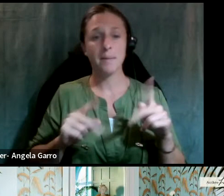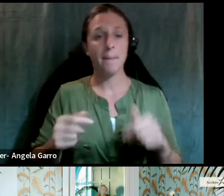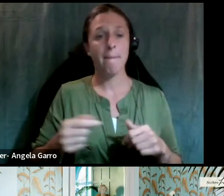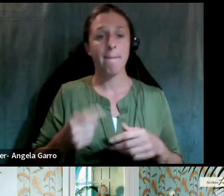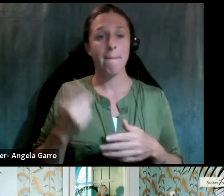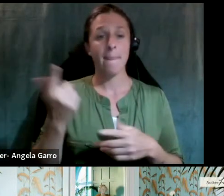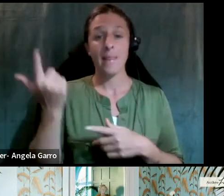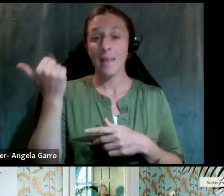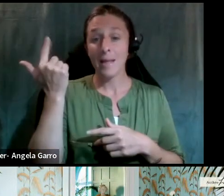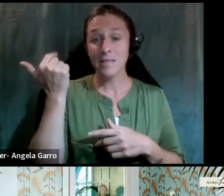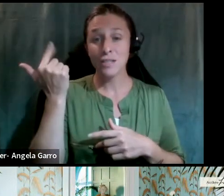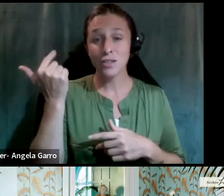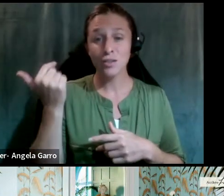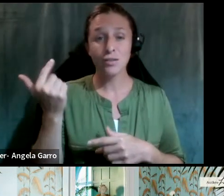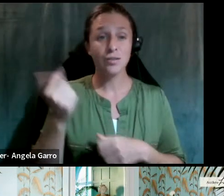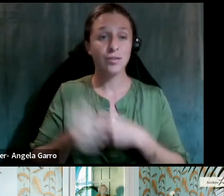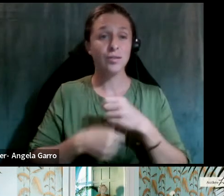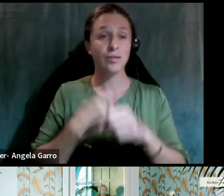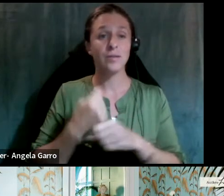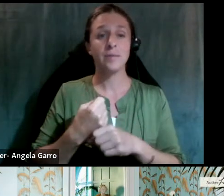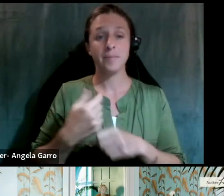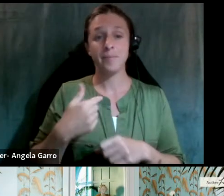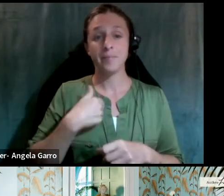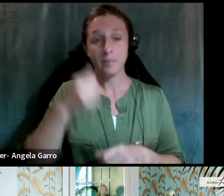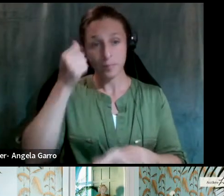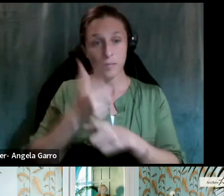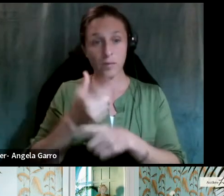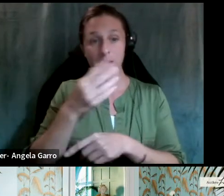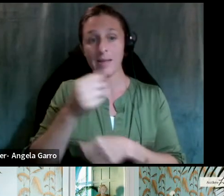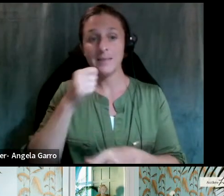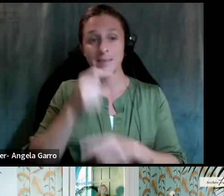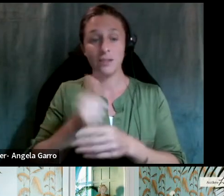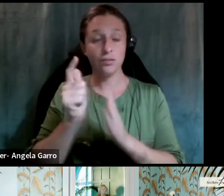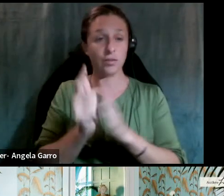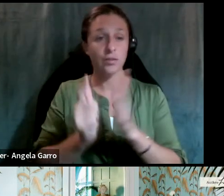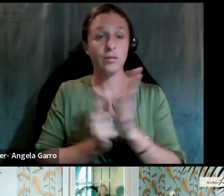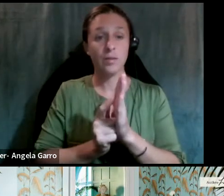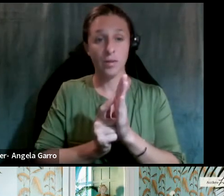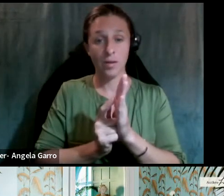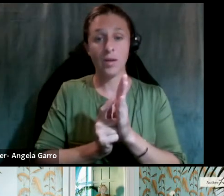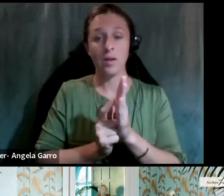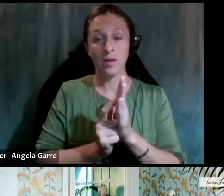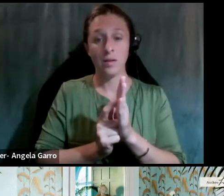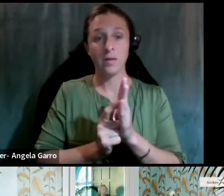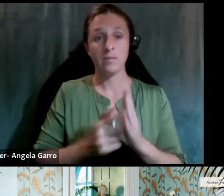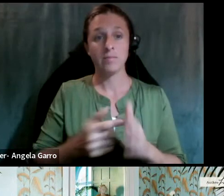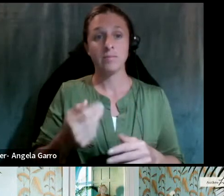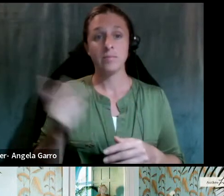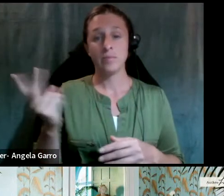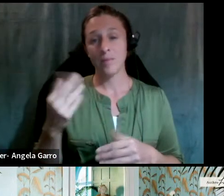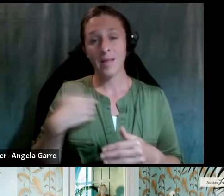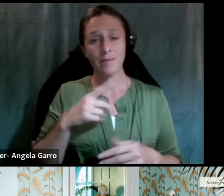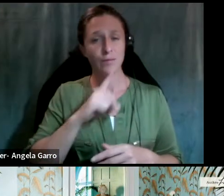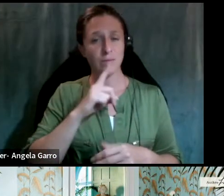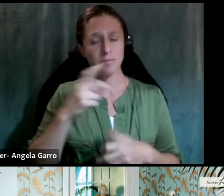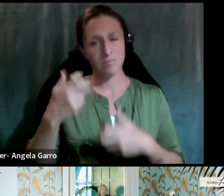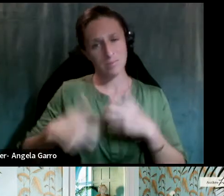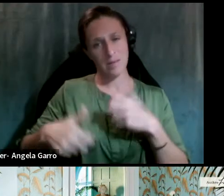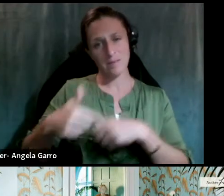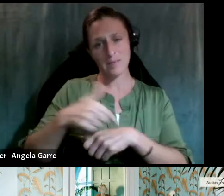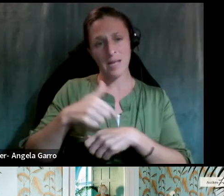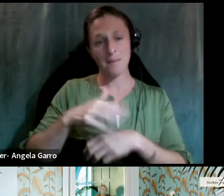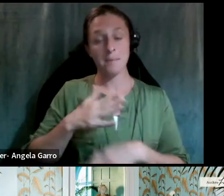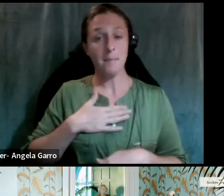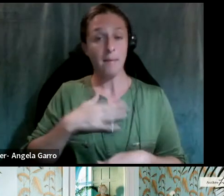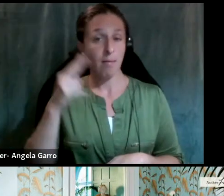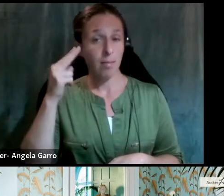Last year, my brother and my sister-in-law had a really tough time. My